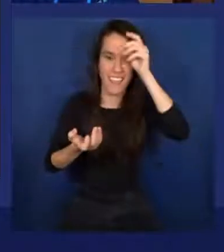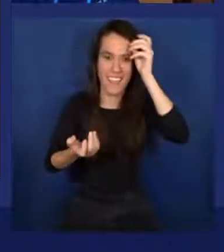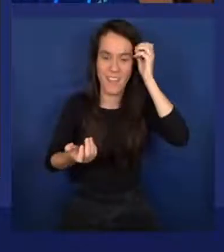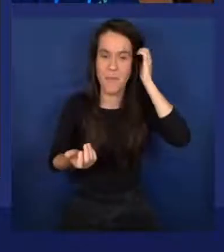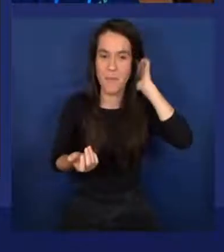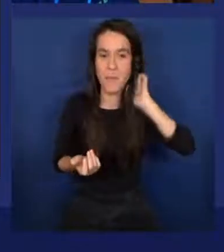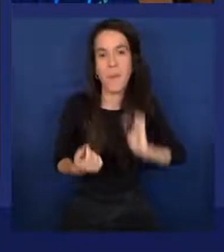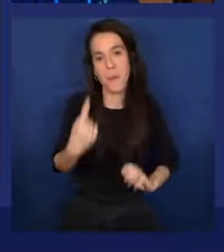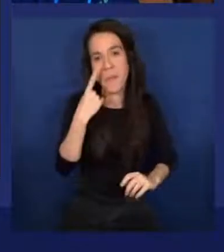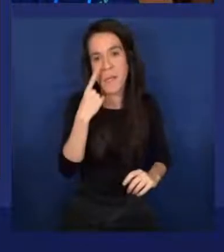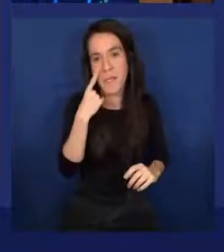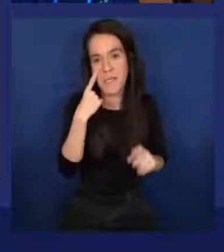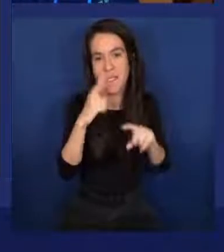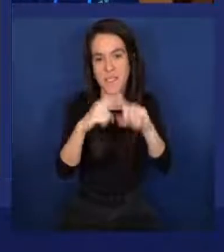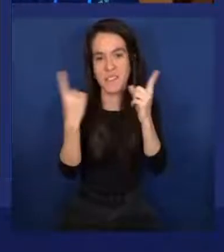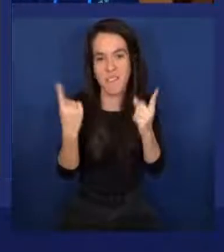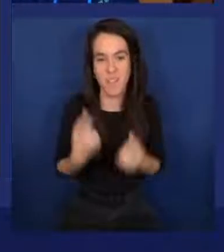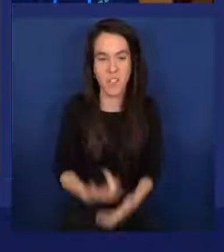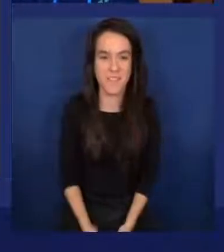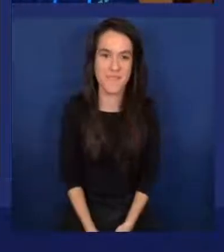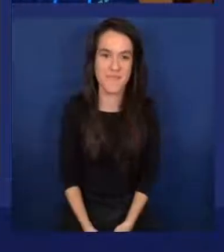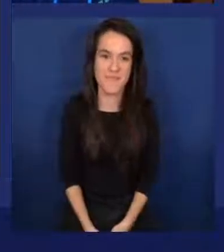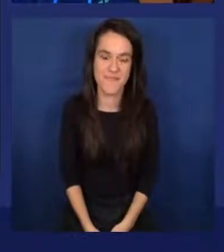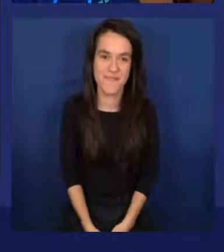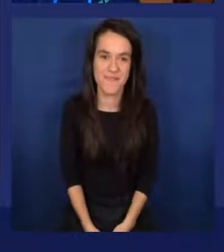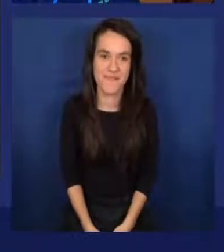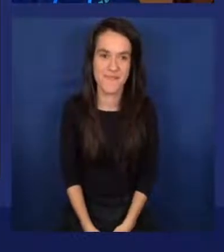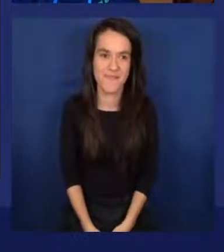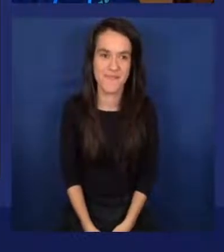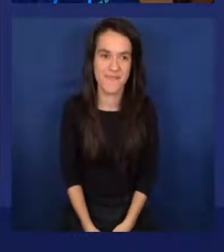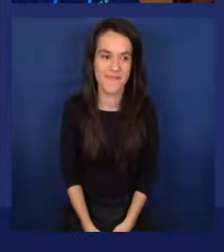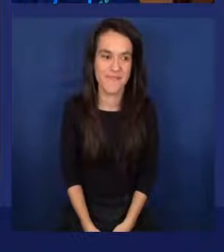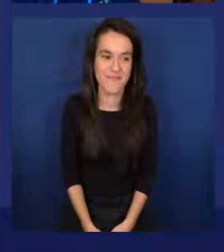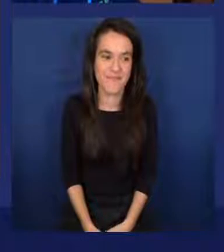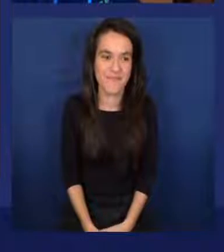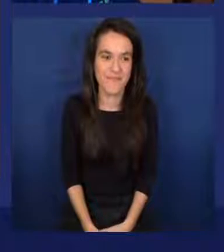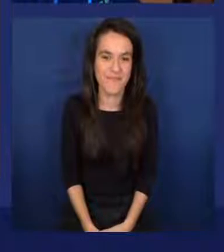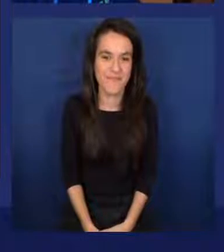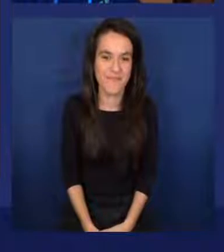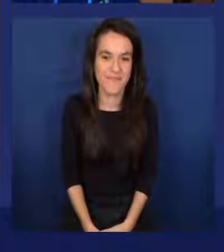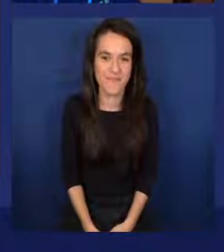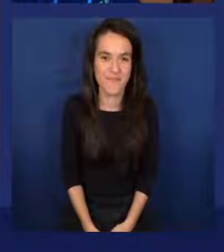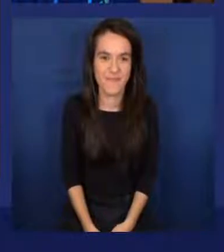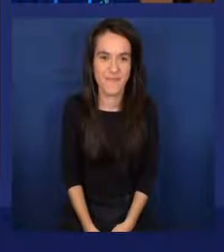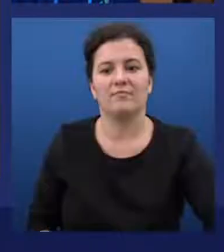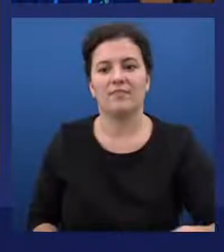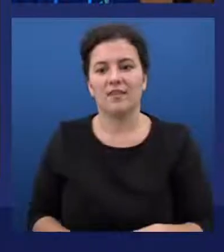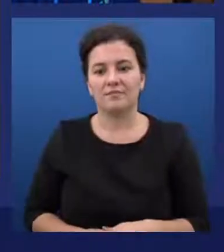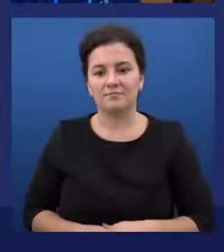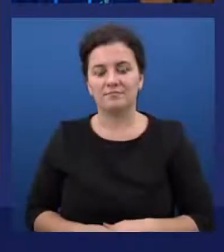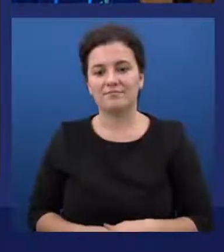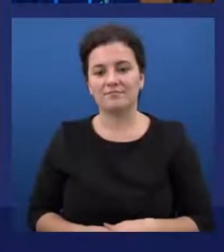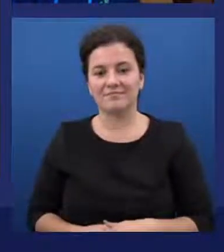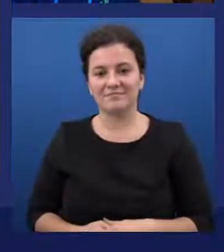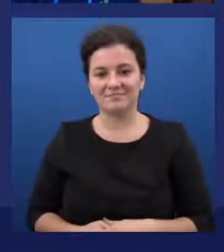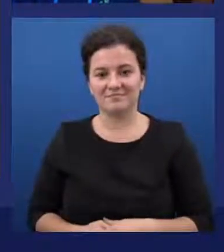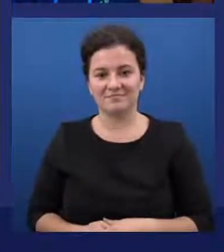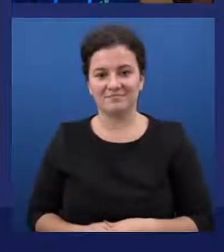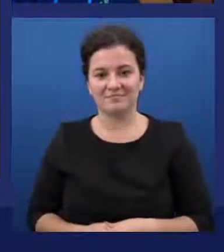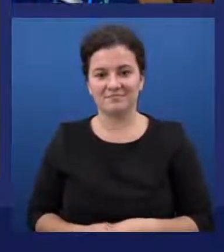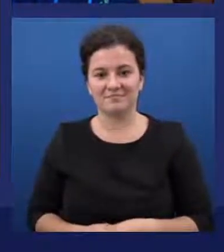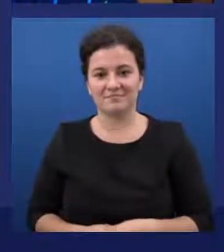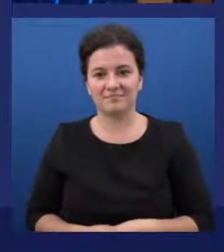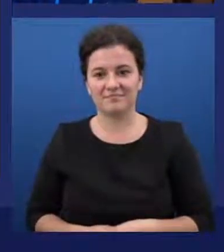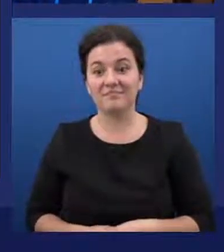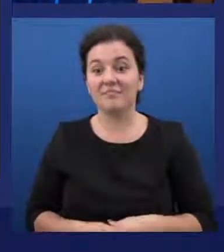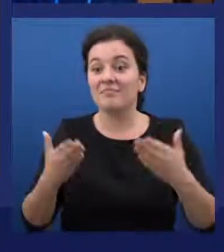right? Because if not, of course, it wouldn't be. Okay, so let's take the last one from Bart, and let's